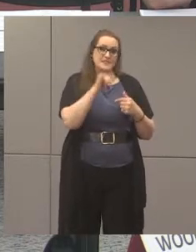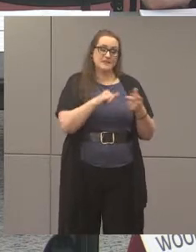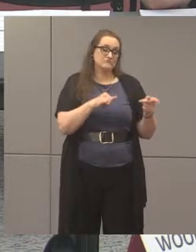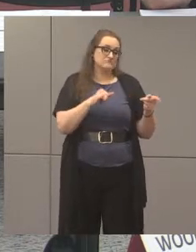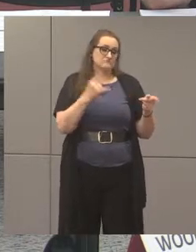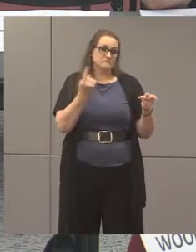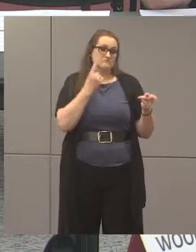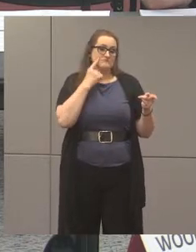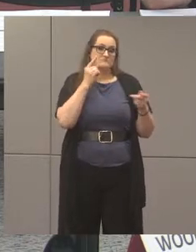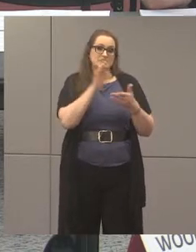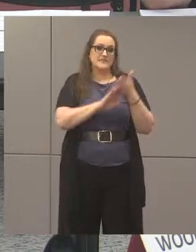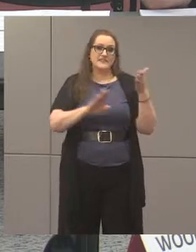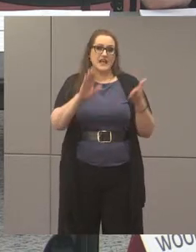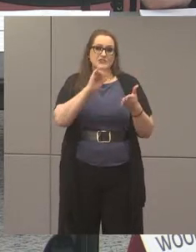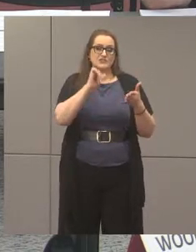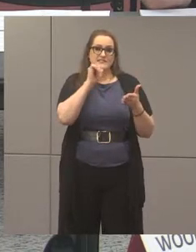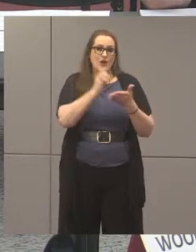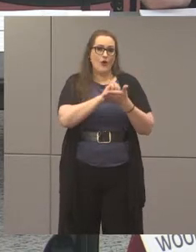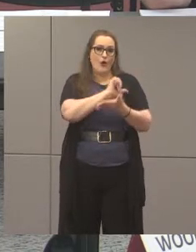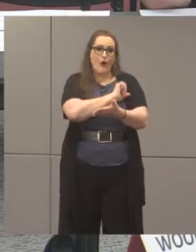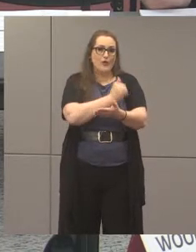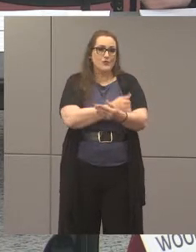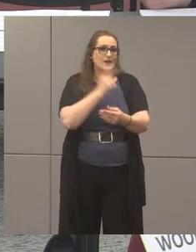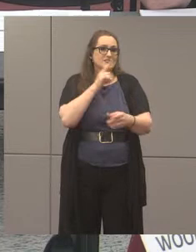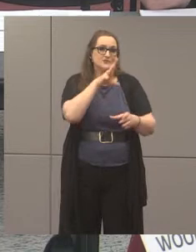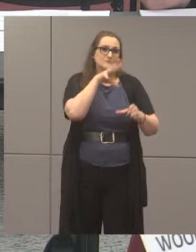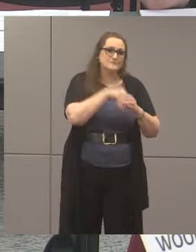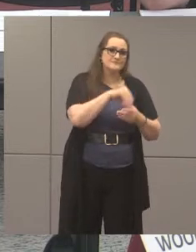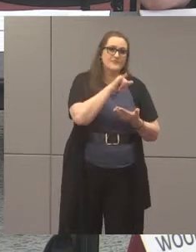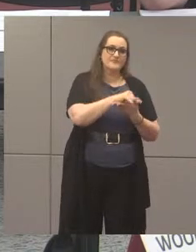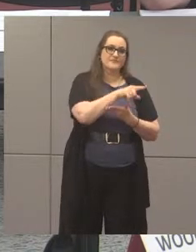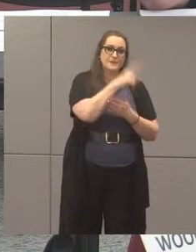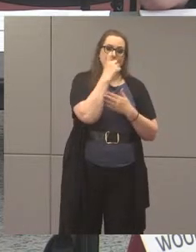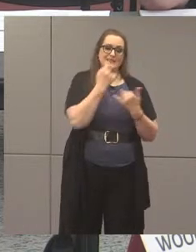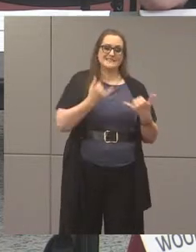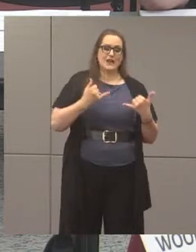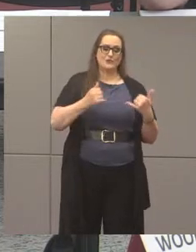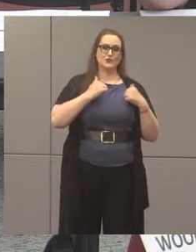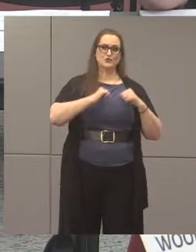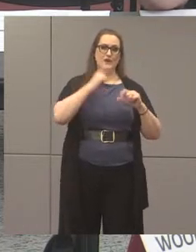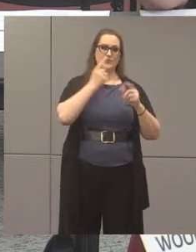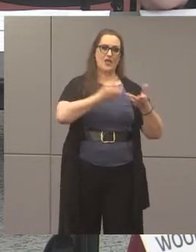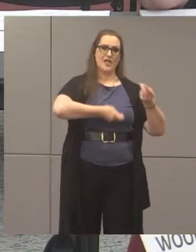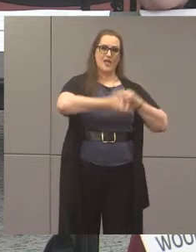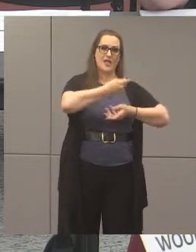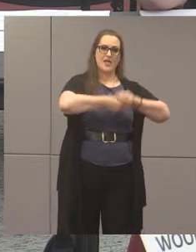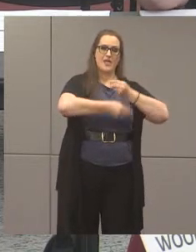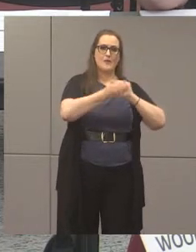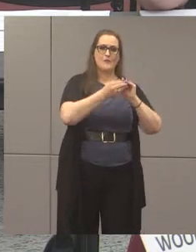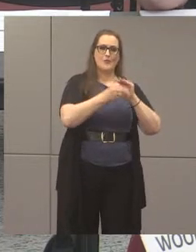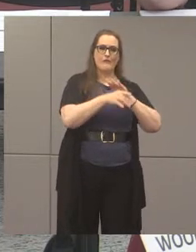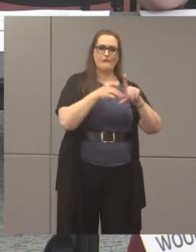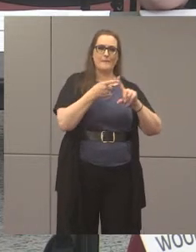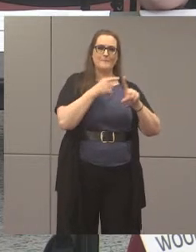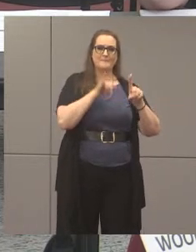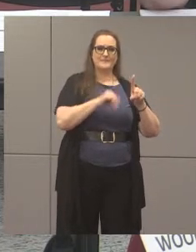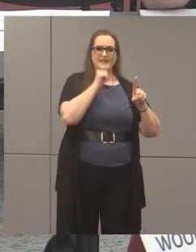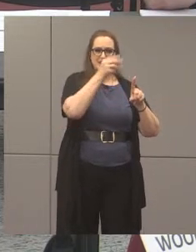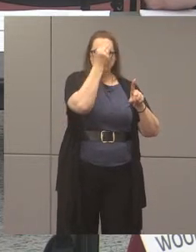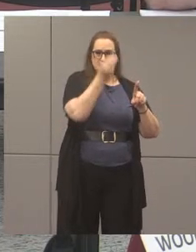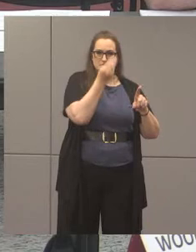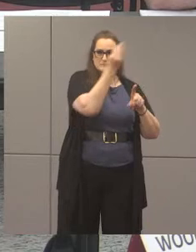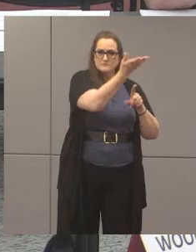something that the college just is not authorized to enter into, because now they're trying to get more out of it that they didn't